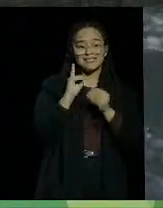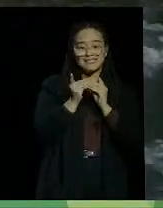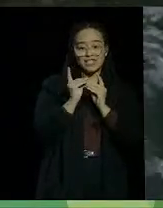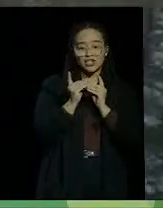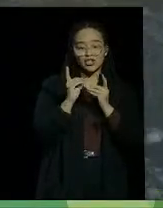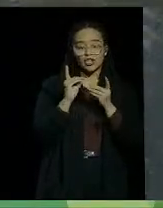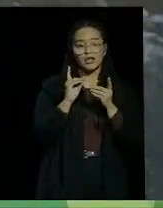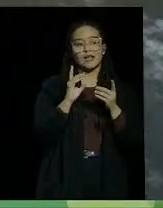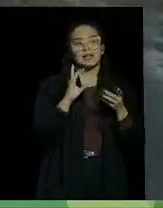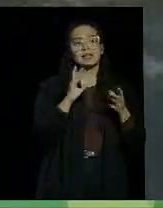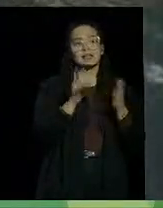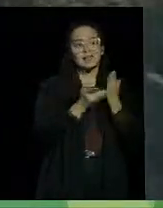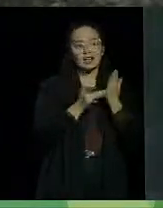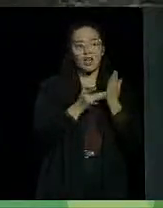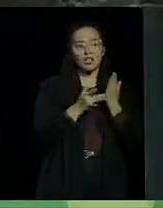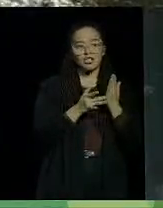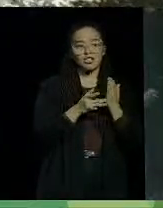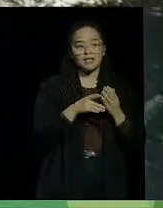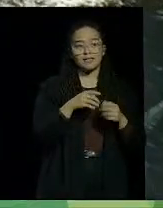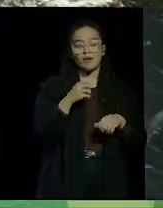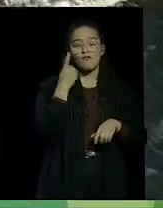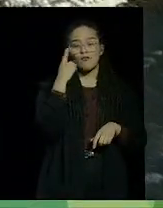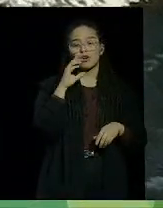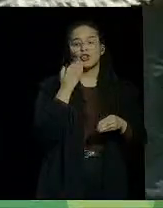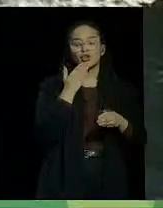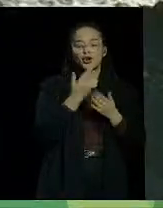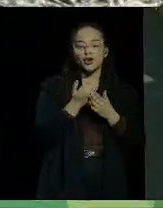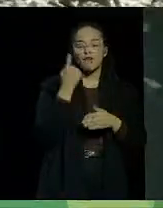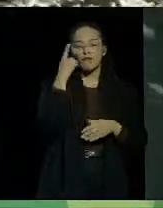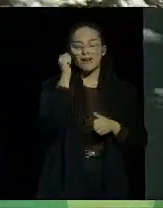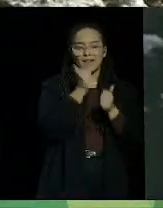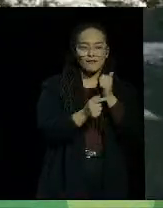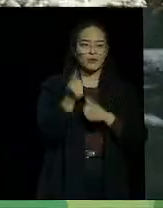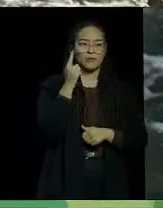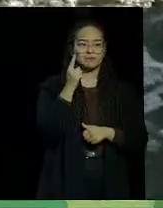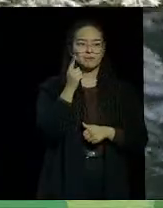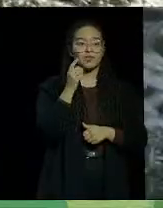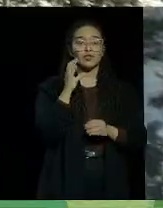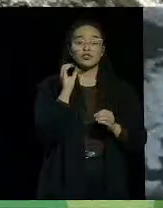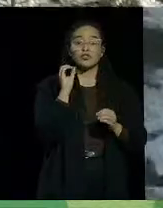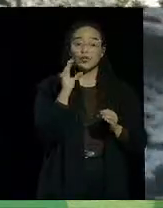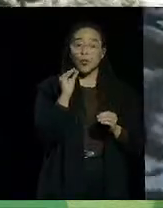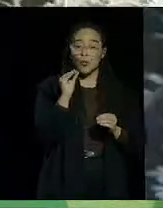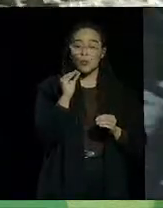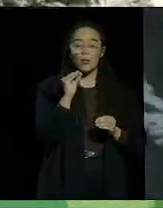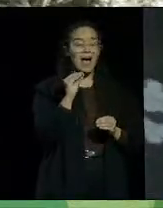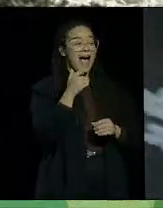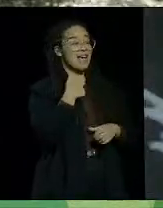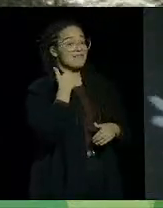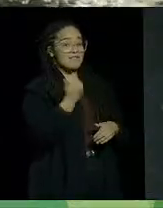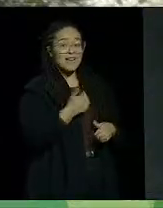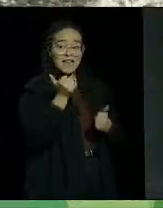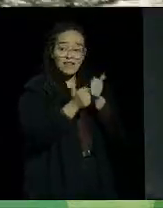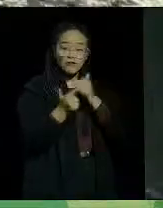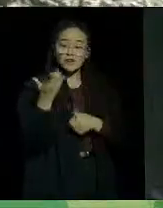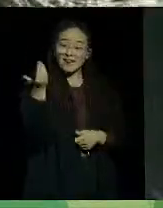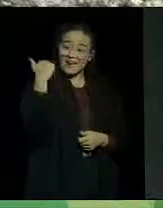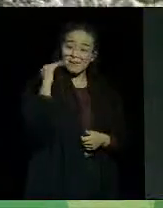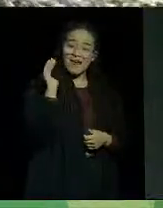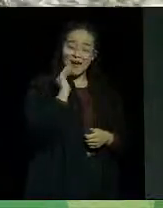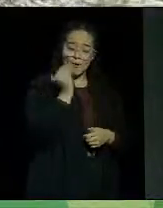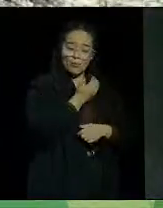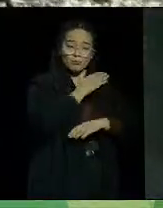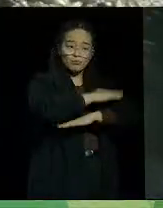good of all of us. So I'd like to invite all of you to stop by our booth this week and see for yourself